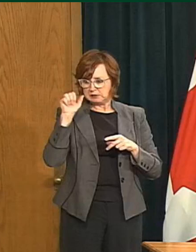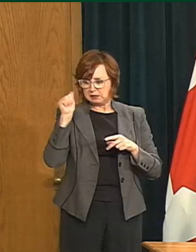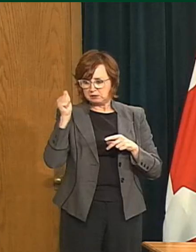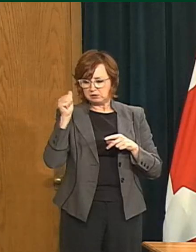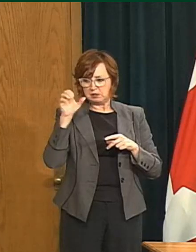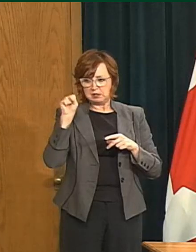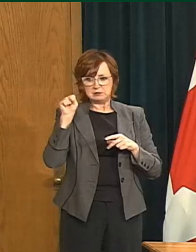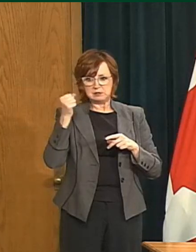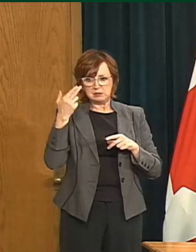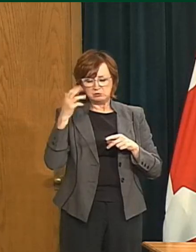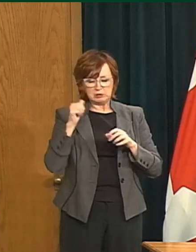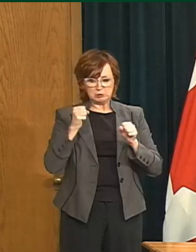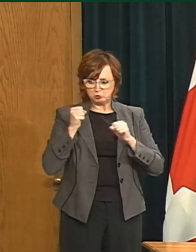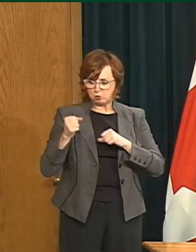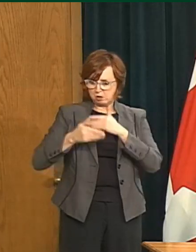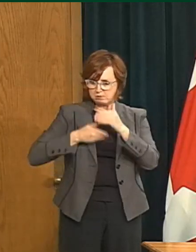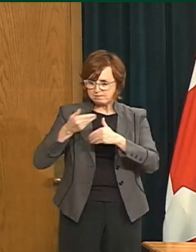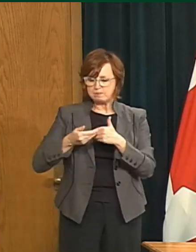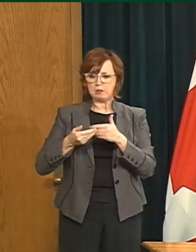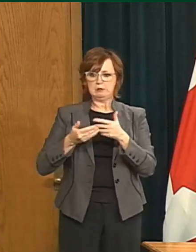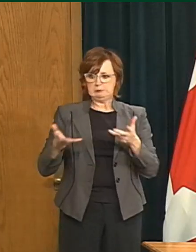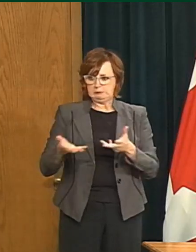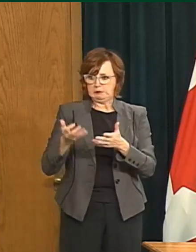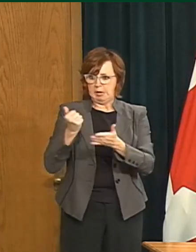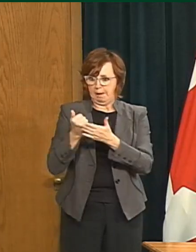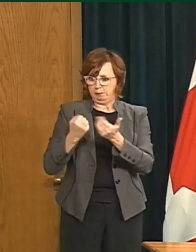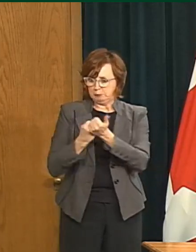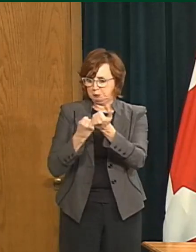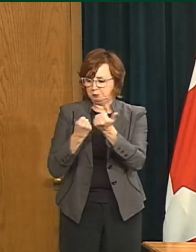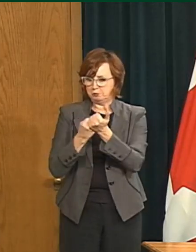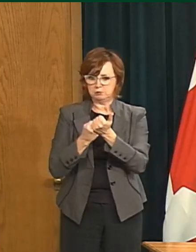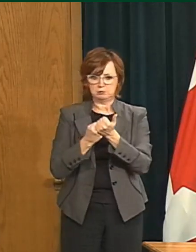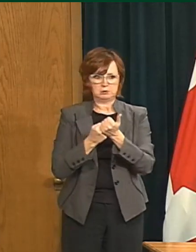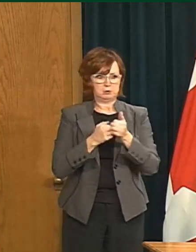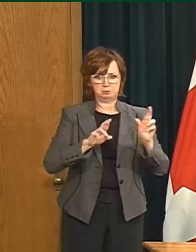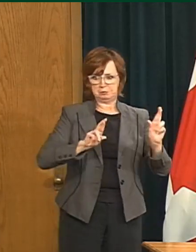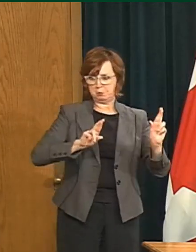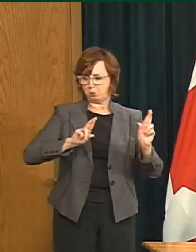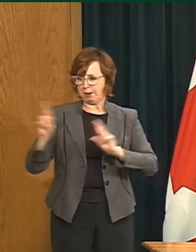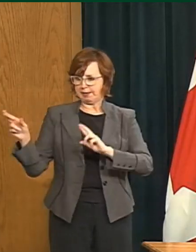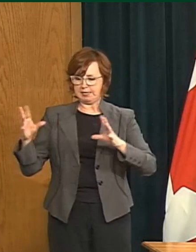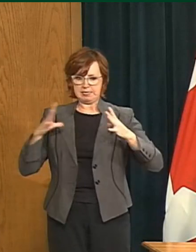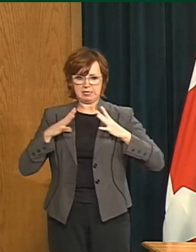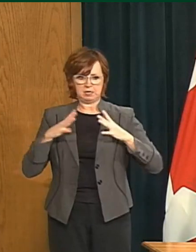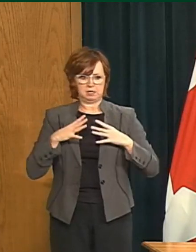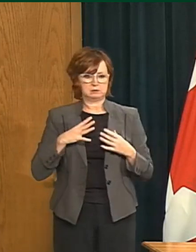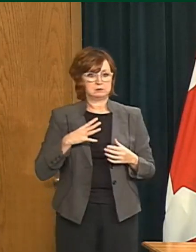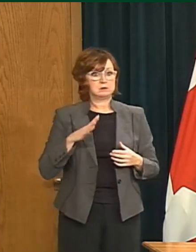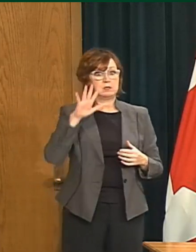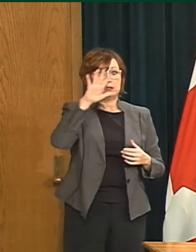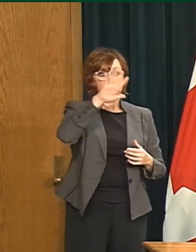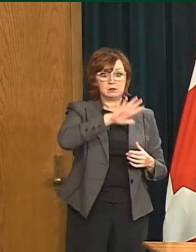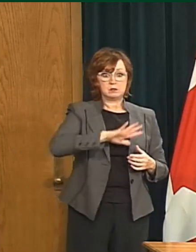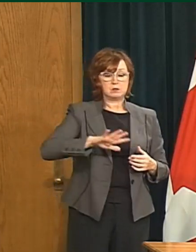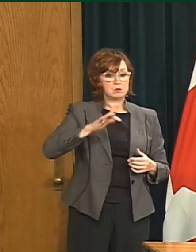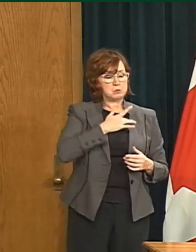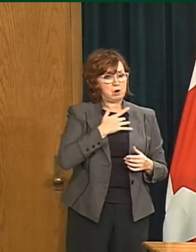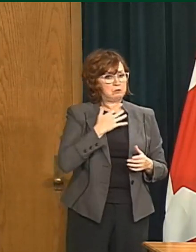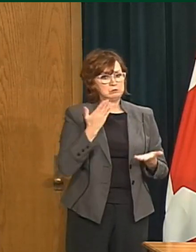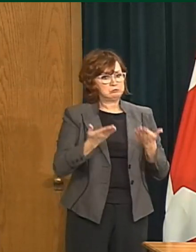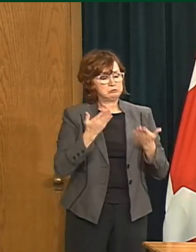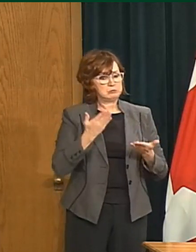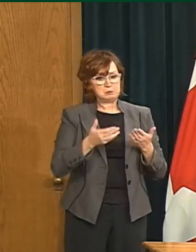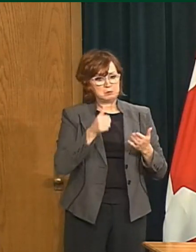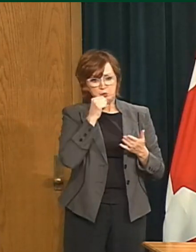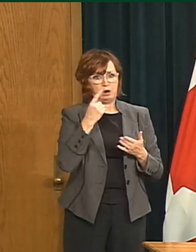that may potentially come into our healthcare system and for maybe not province-wide, but may come in